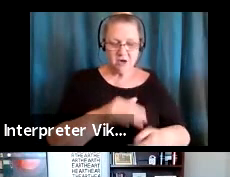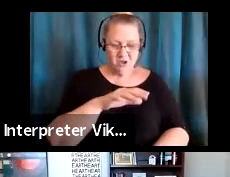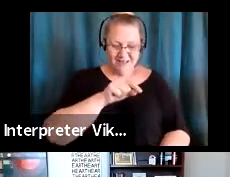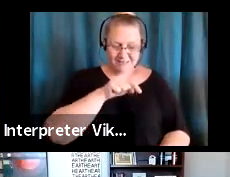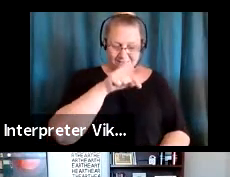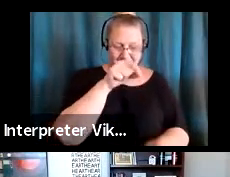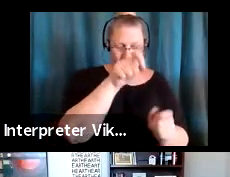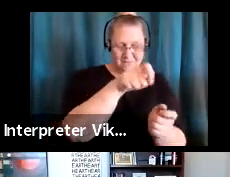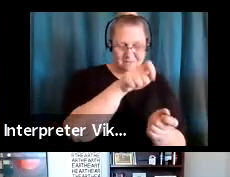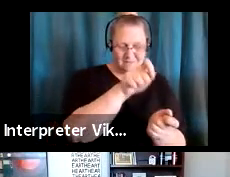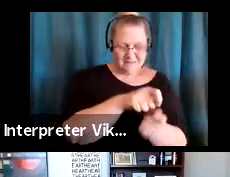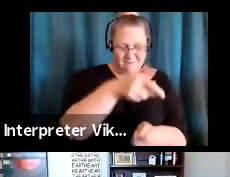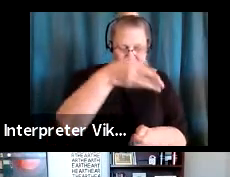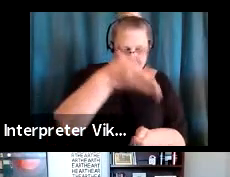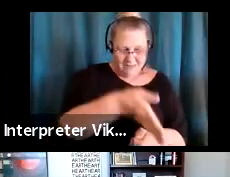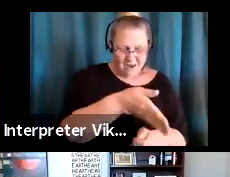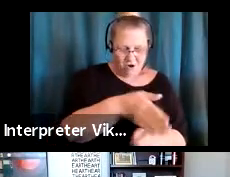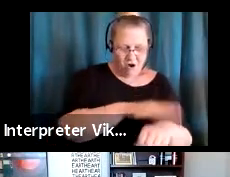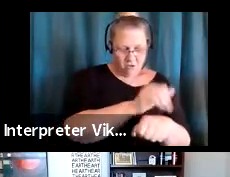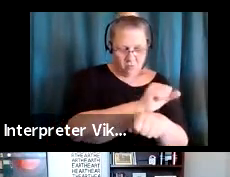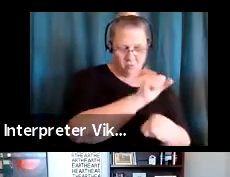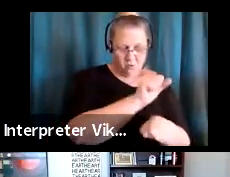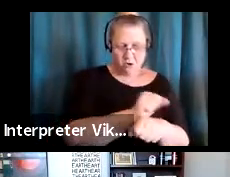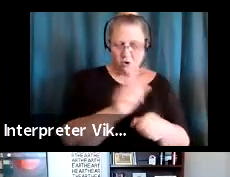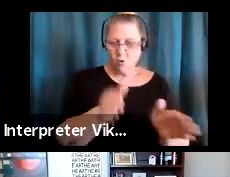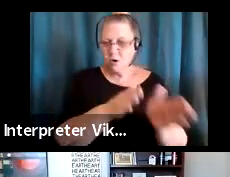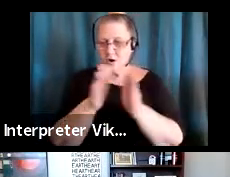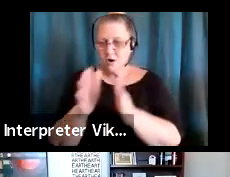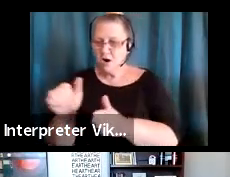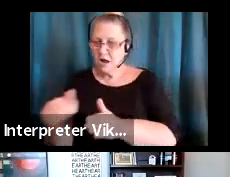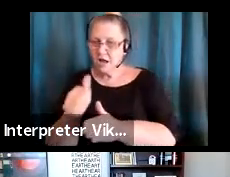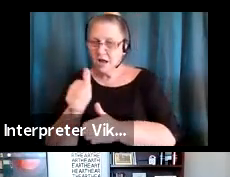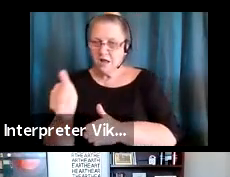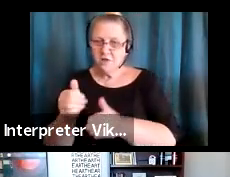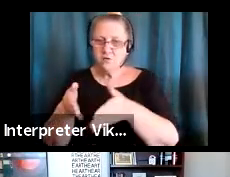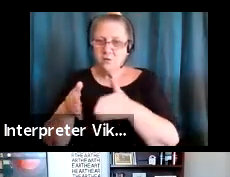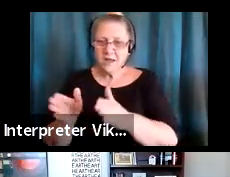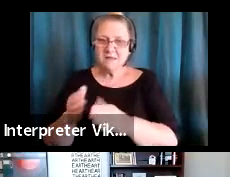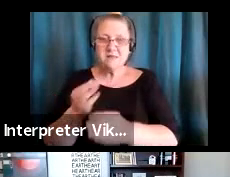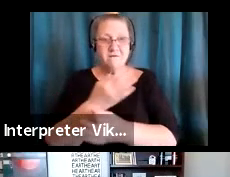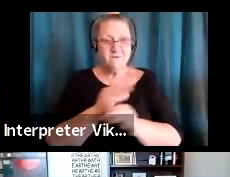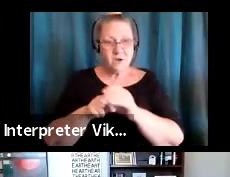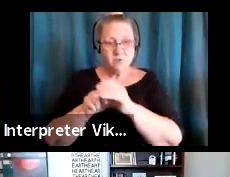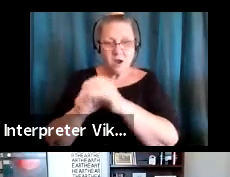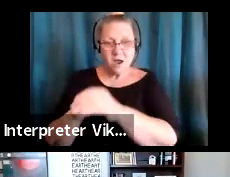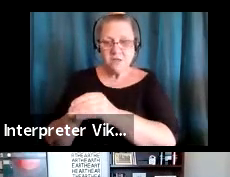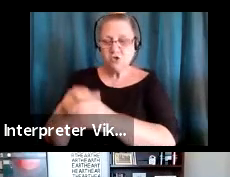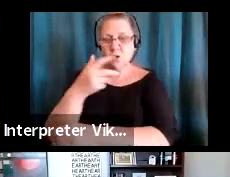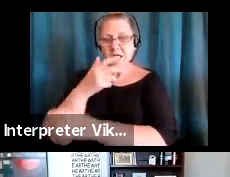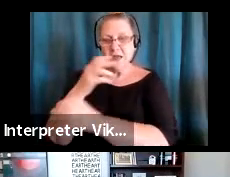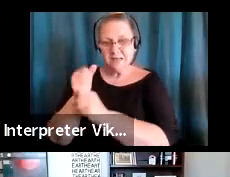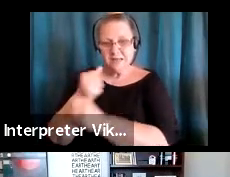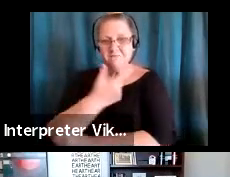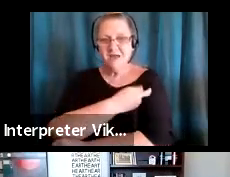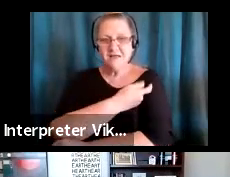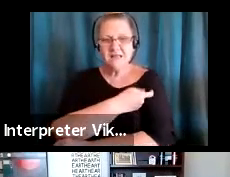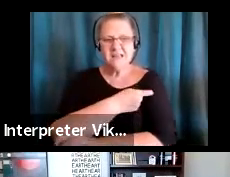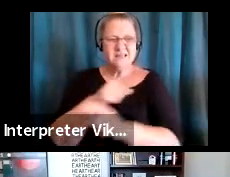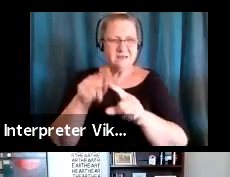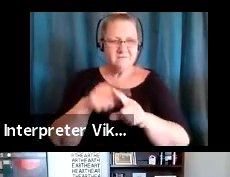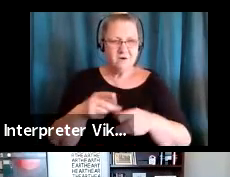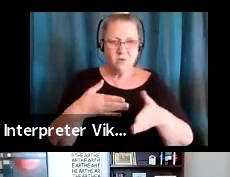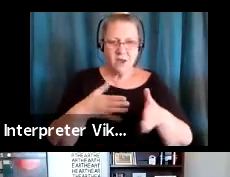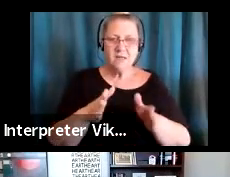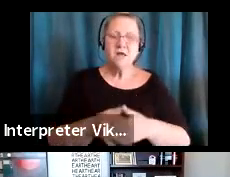free rides or incentives. There's a numerous amount of things that are going to be coming down the pike in the next couple of weeks to make sure that we get